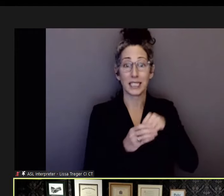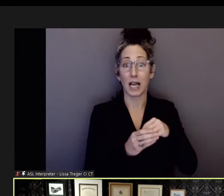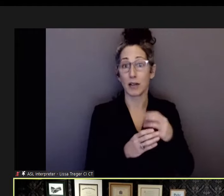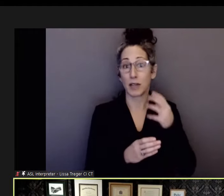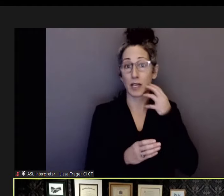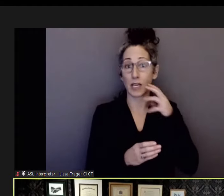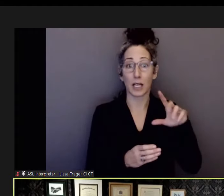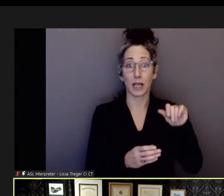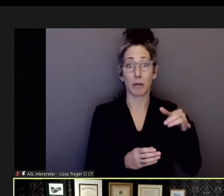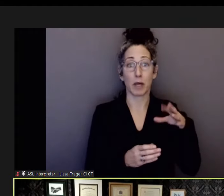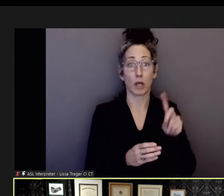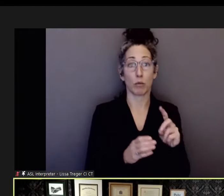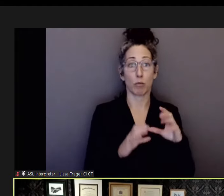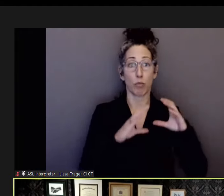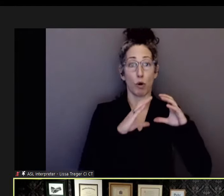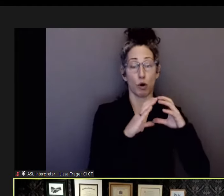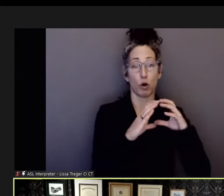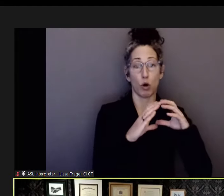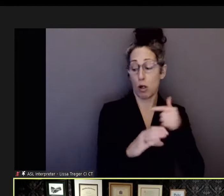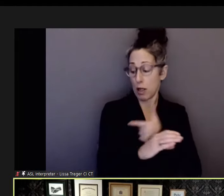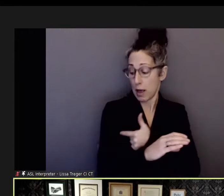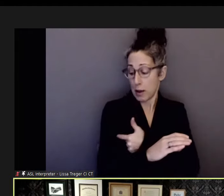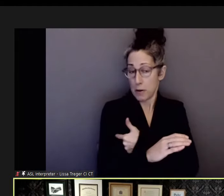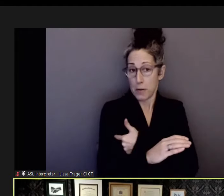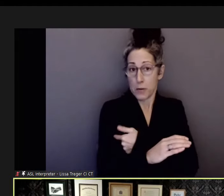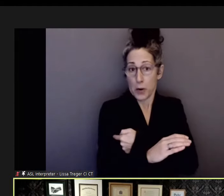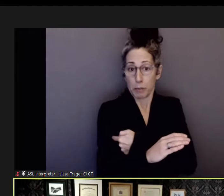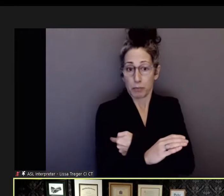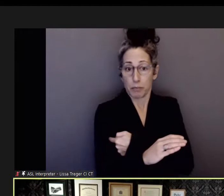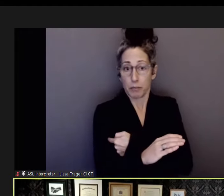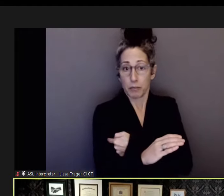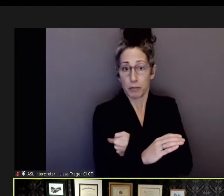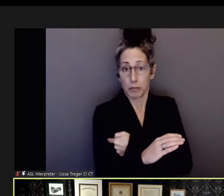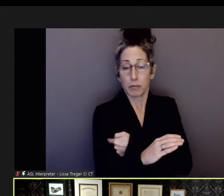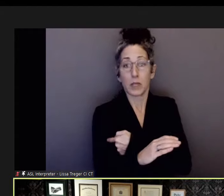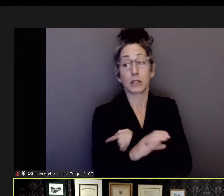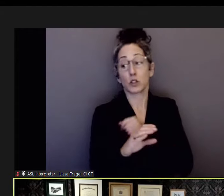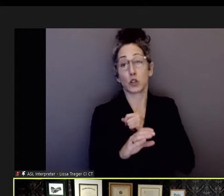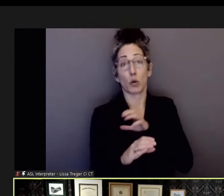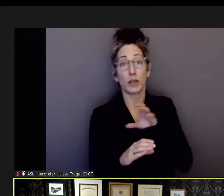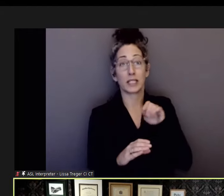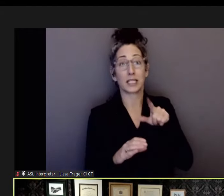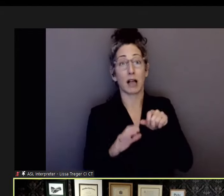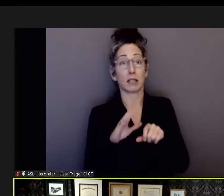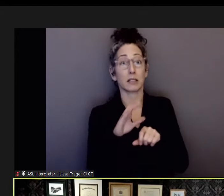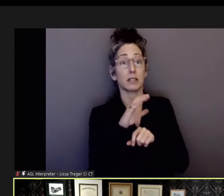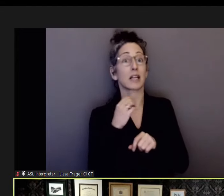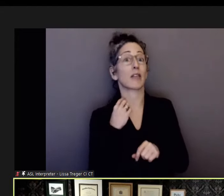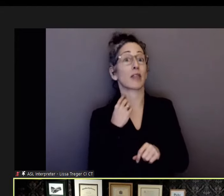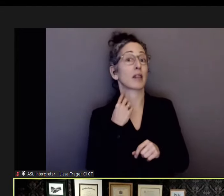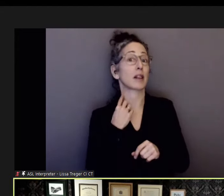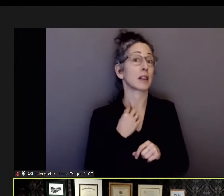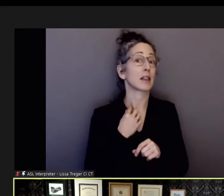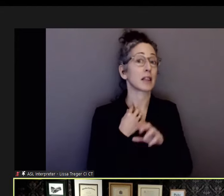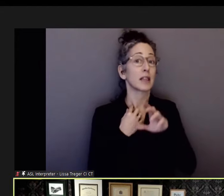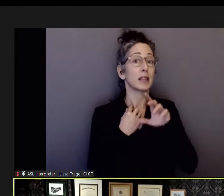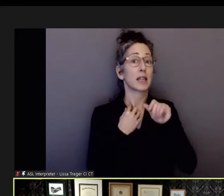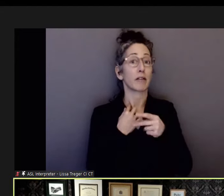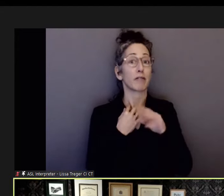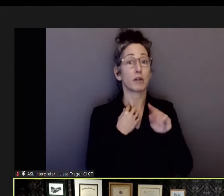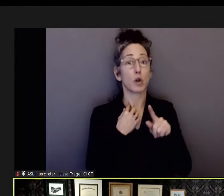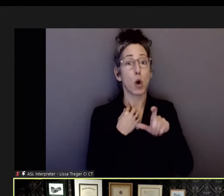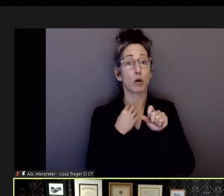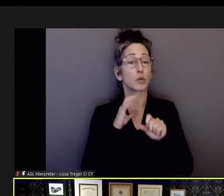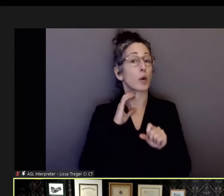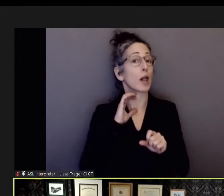after injection into the muscle is taken up by the cells in the draining lymph nodes of the injection site.